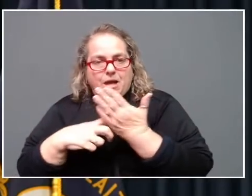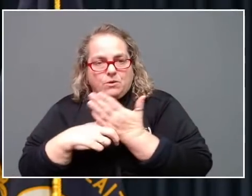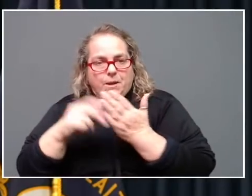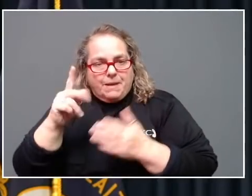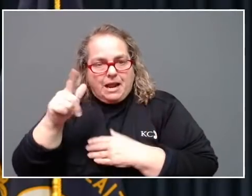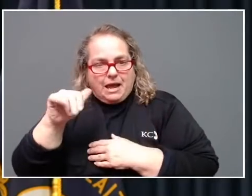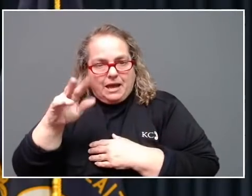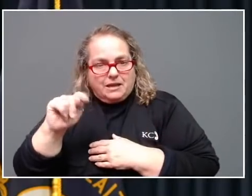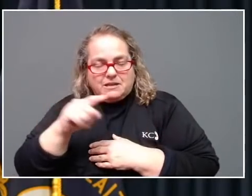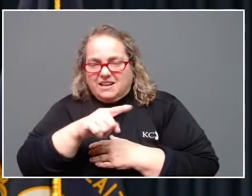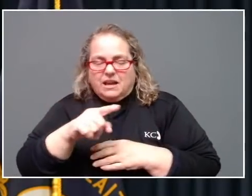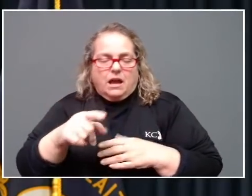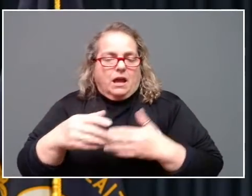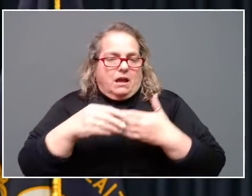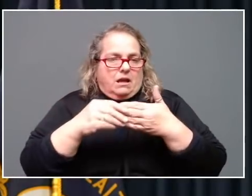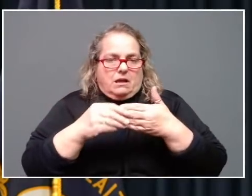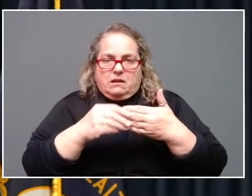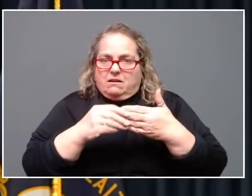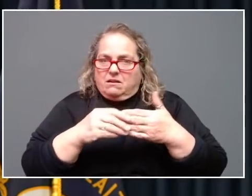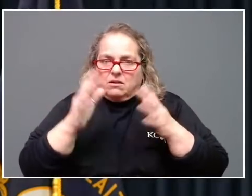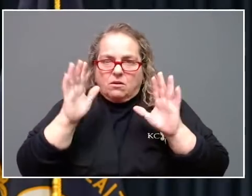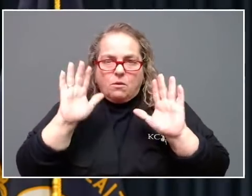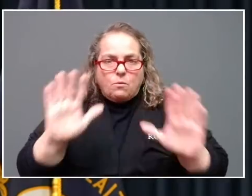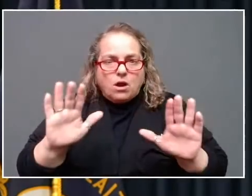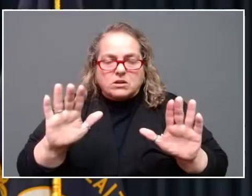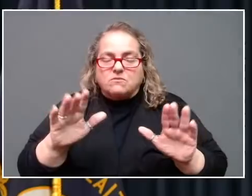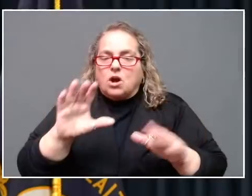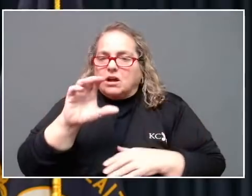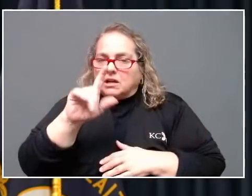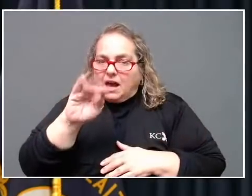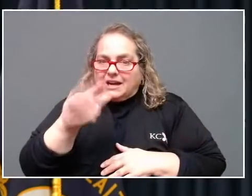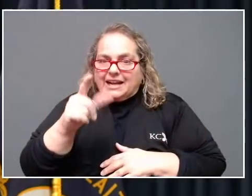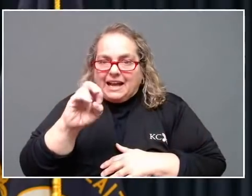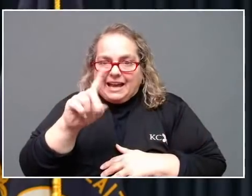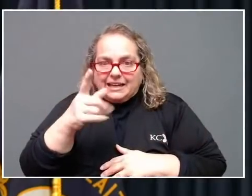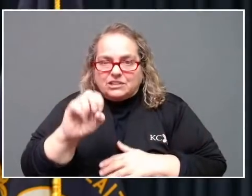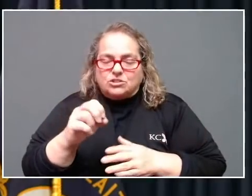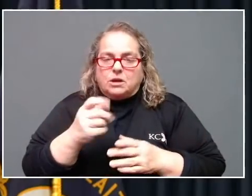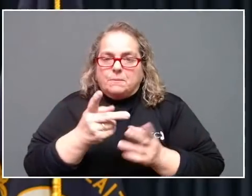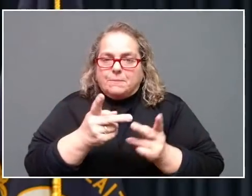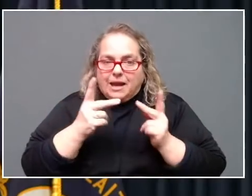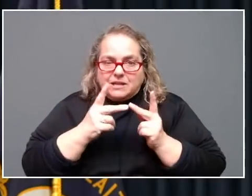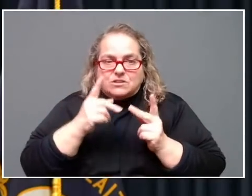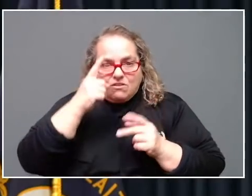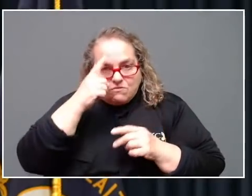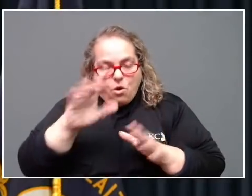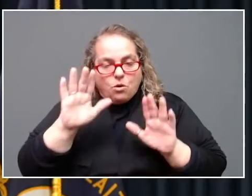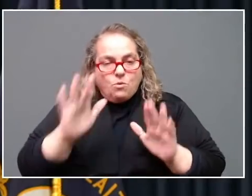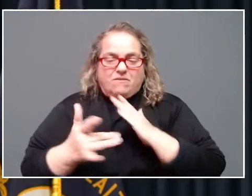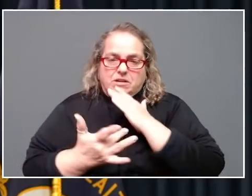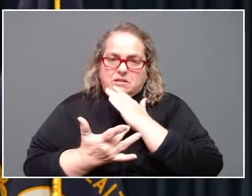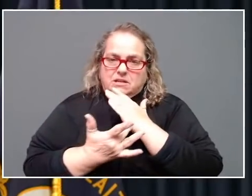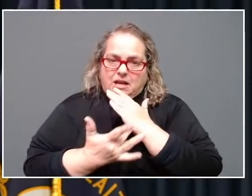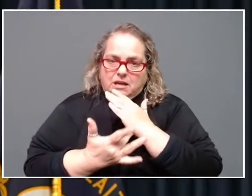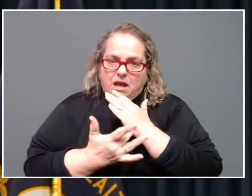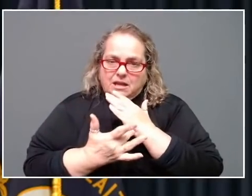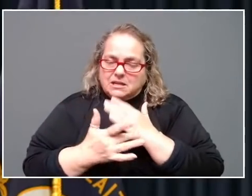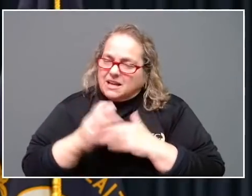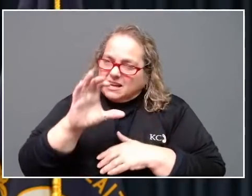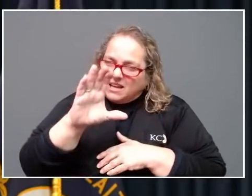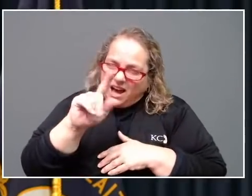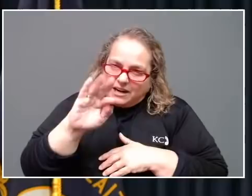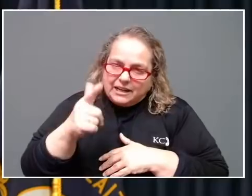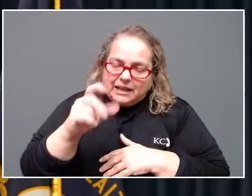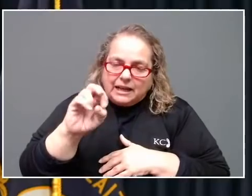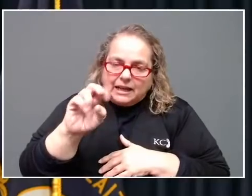both initial startup and long-term educational and training needs at Blue Oval SK. Once constructed, it'll provide the